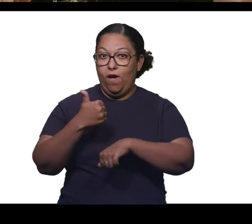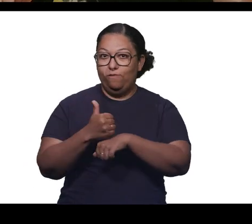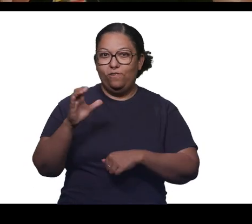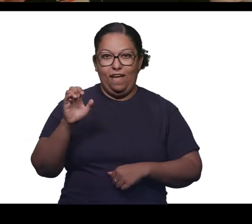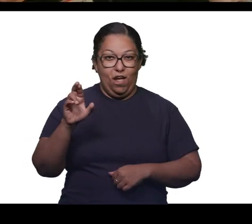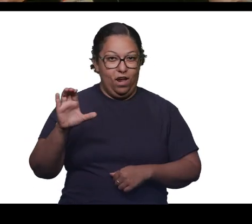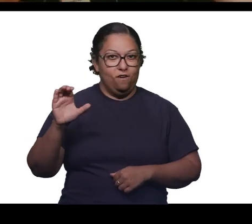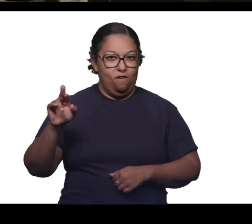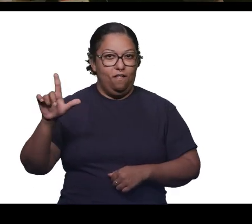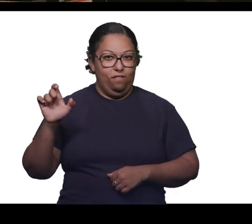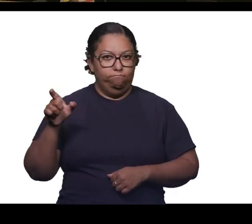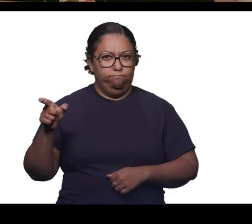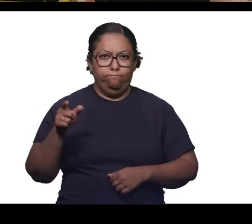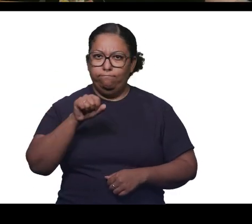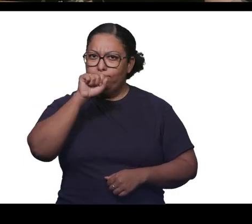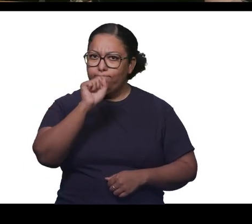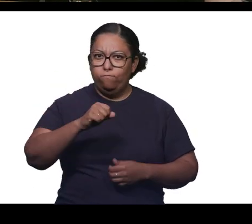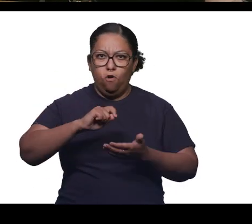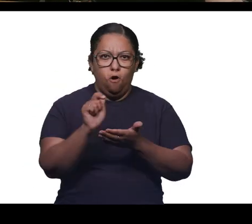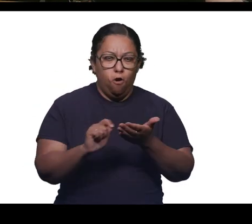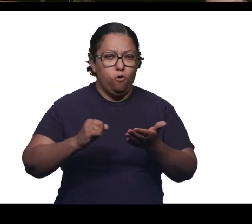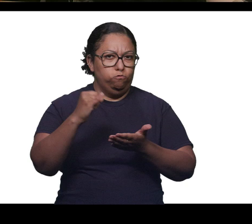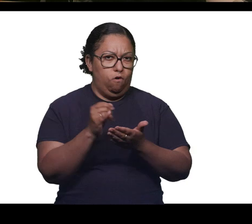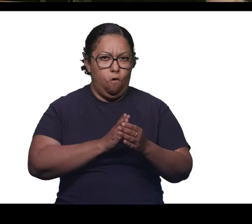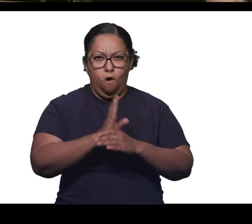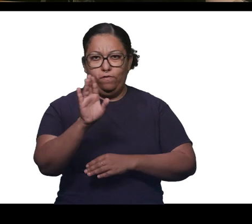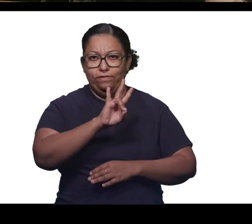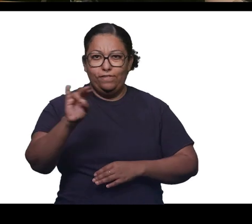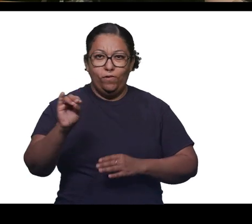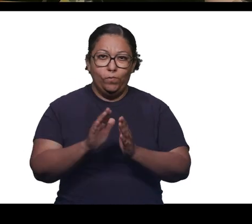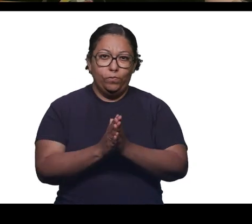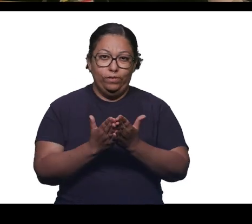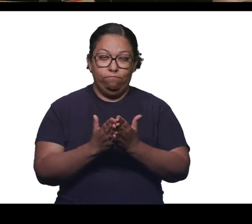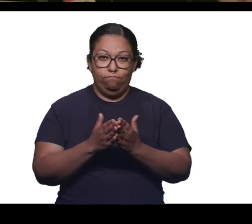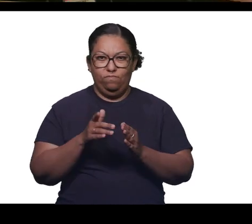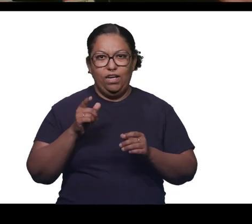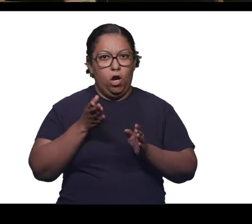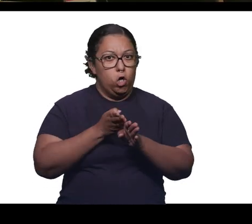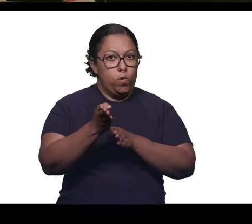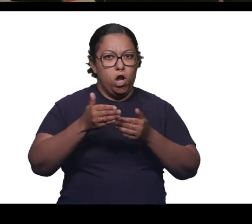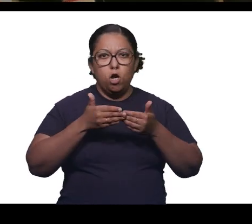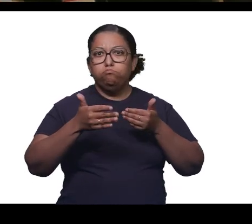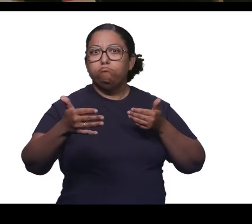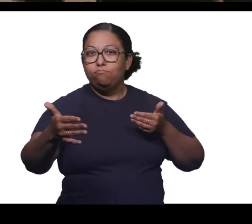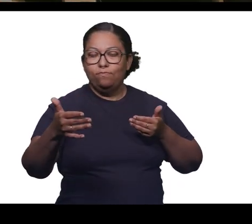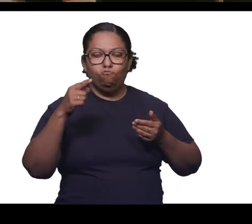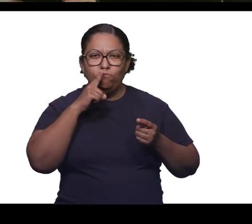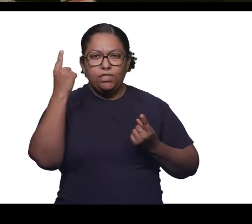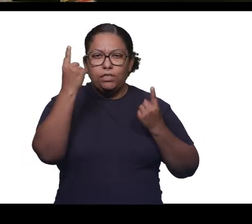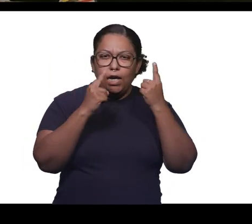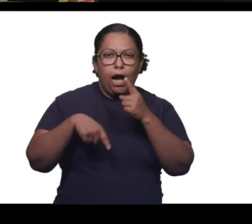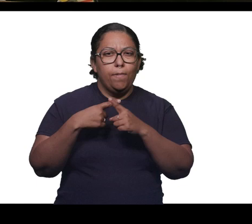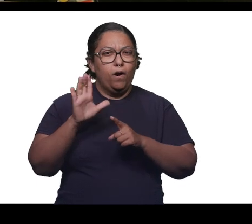is Eric Carle, beloved author and illustrator of over 70 books. And later in his career, he was really